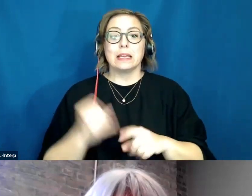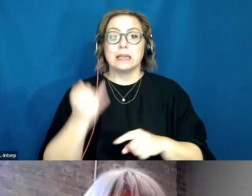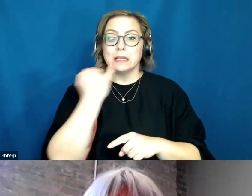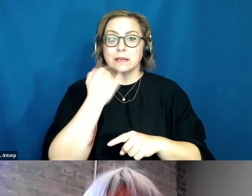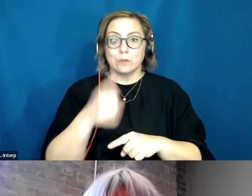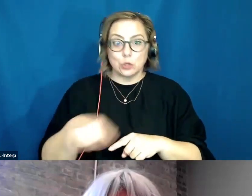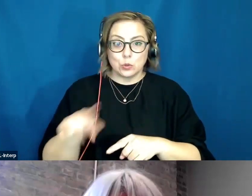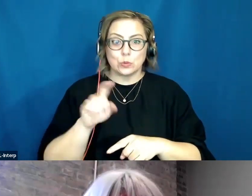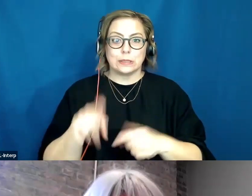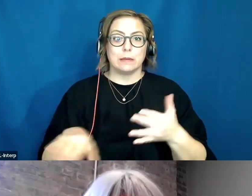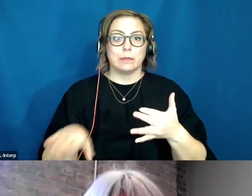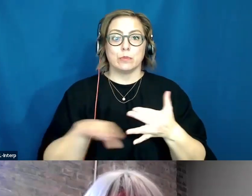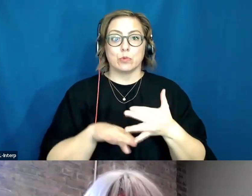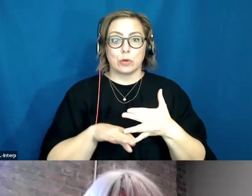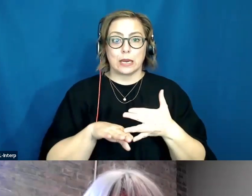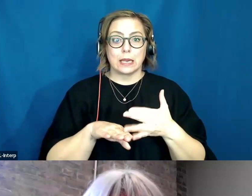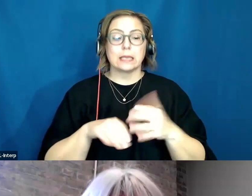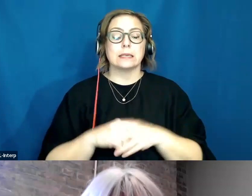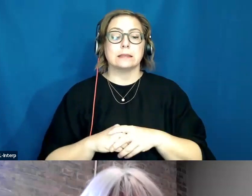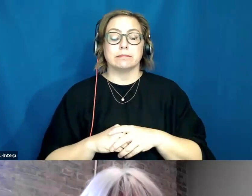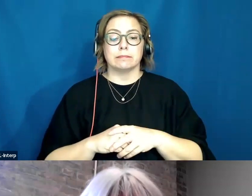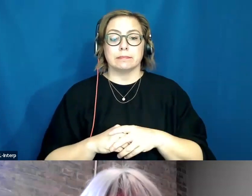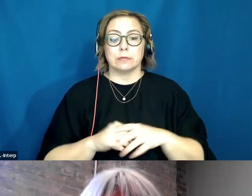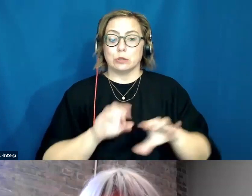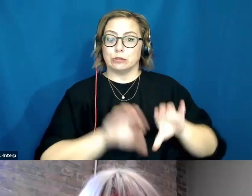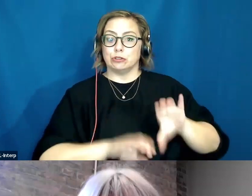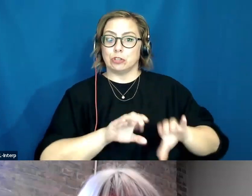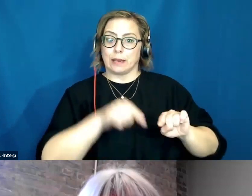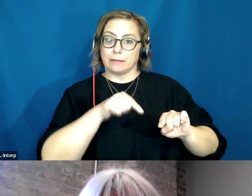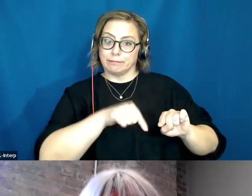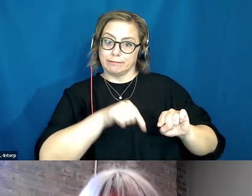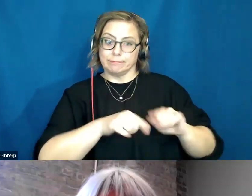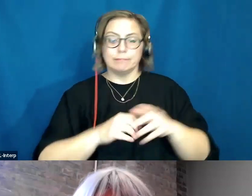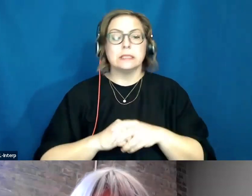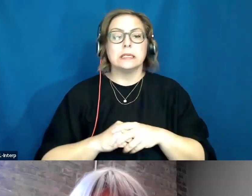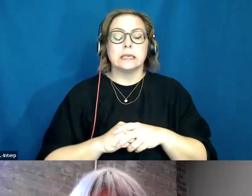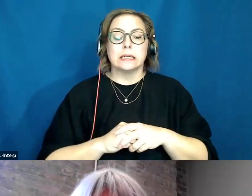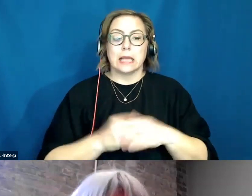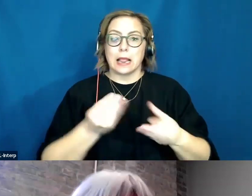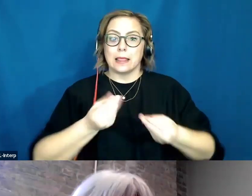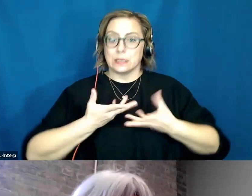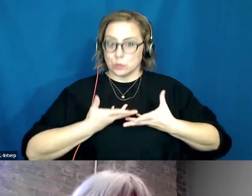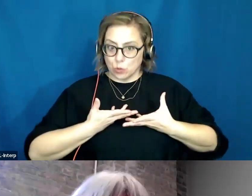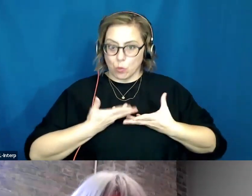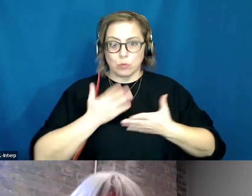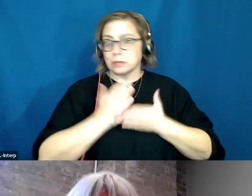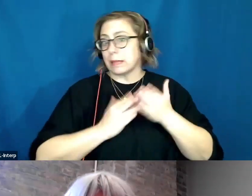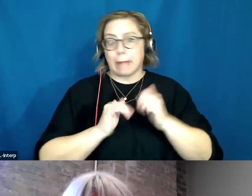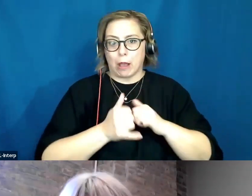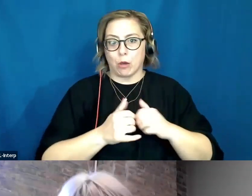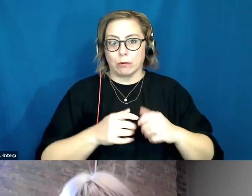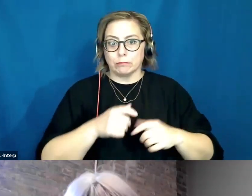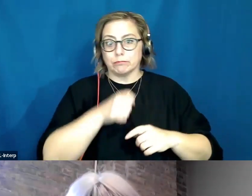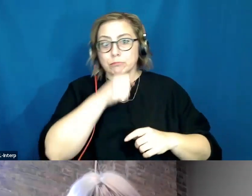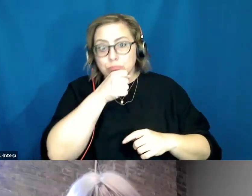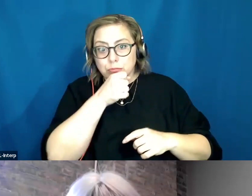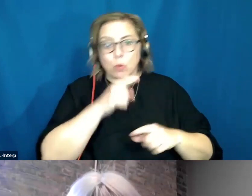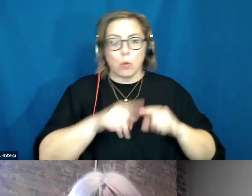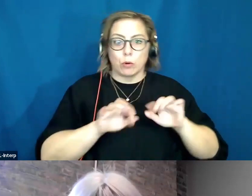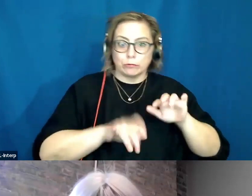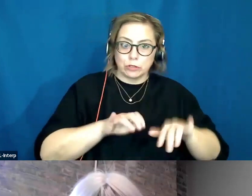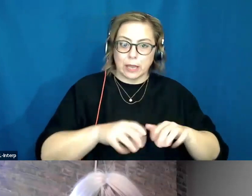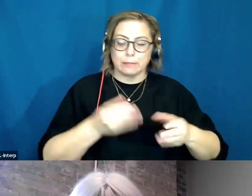break, feel free to put it in the chat or just to let us know somehow, and that's